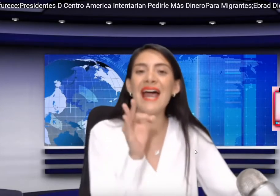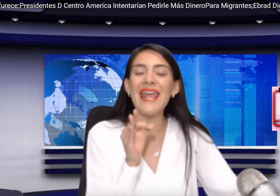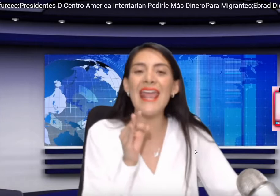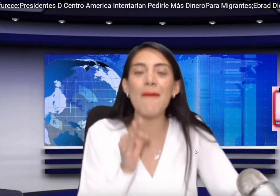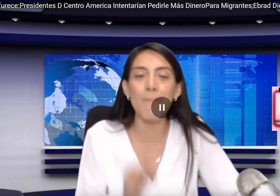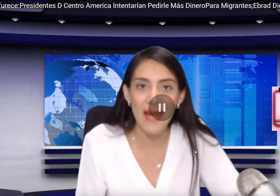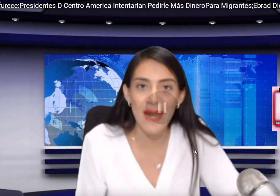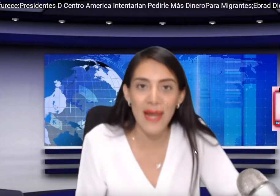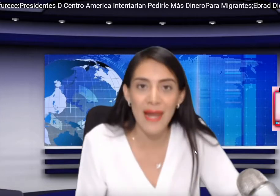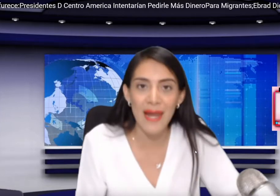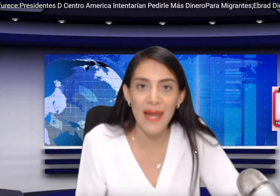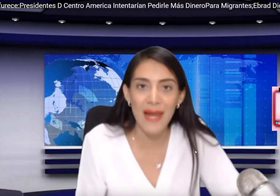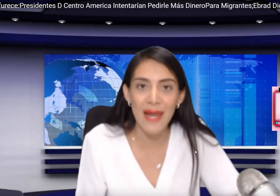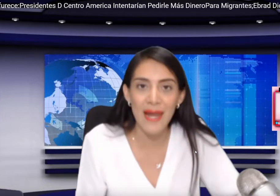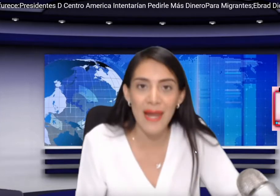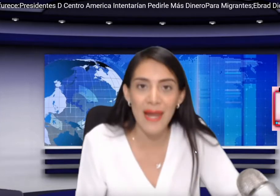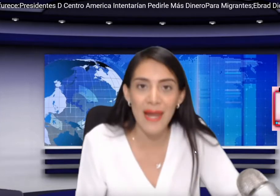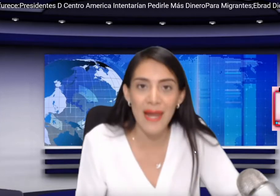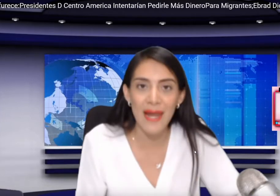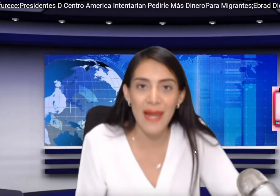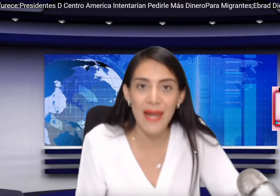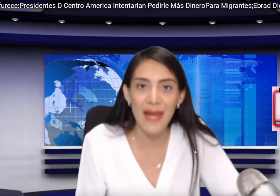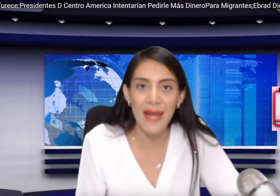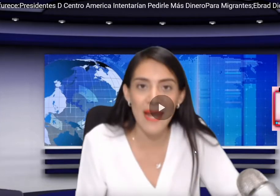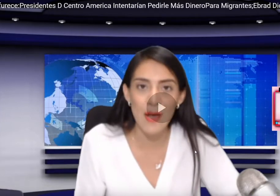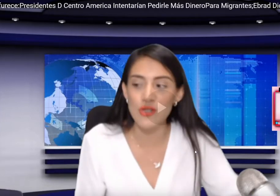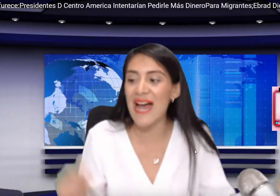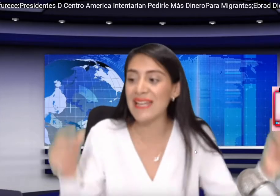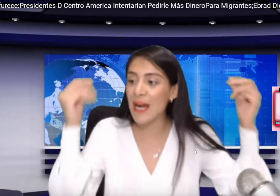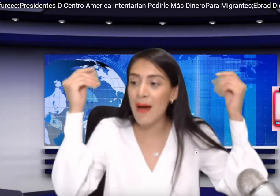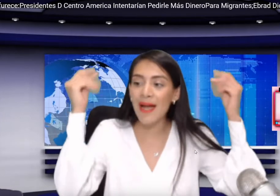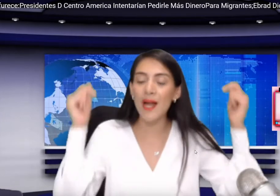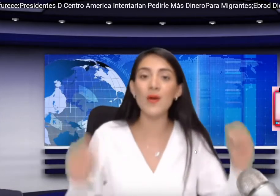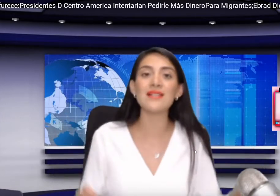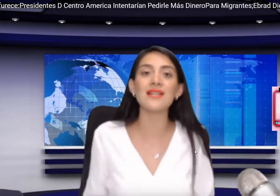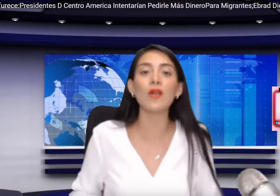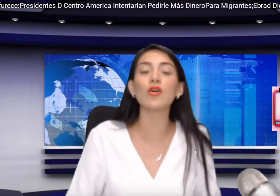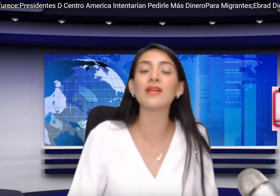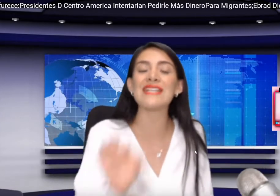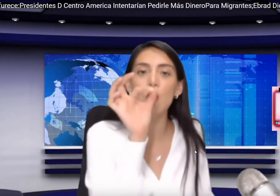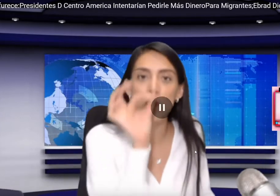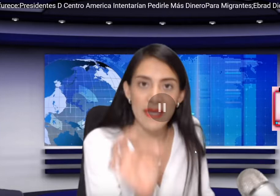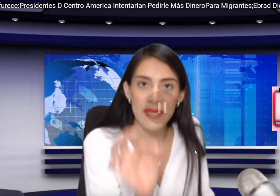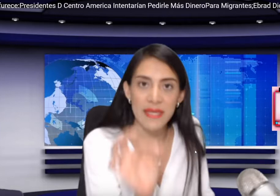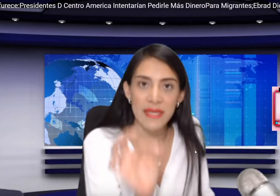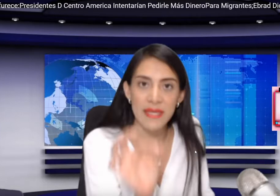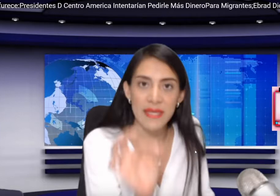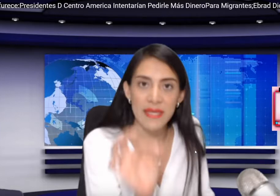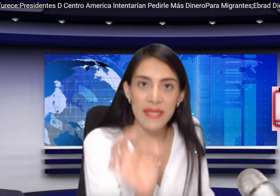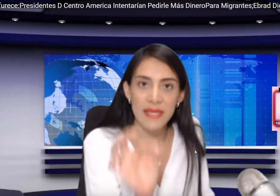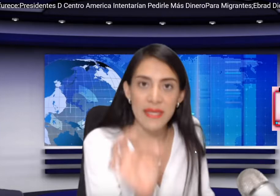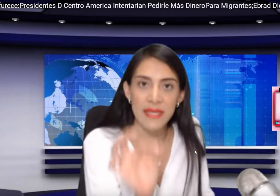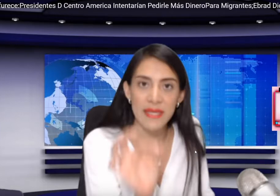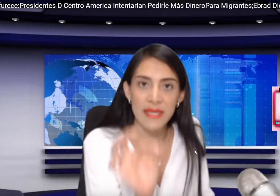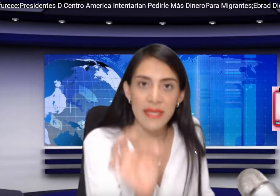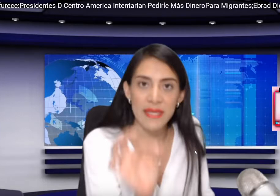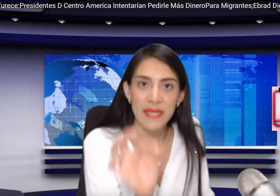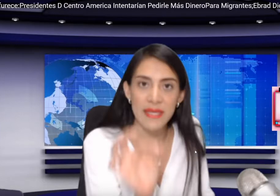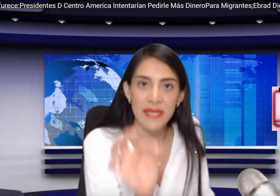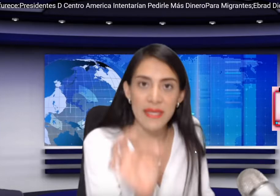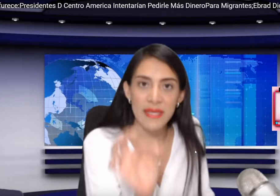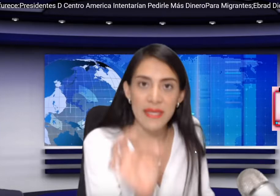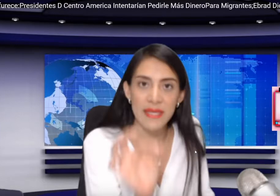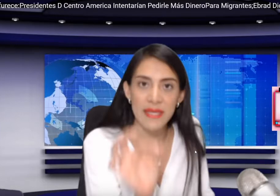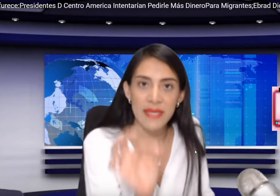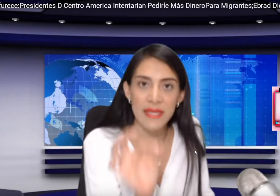a generar and if they don't start generating jobs empleos, a trabajar o a hacer And algo que se to work and do something about